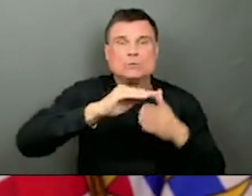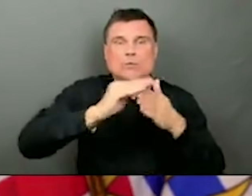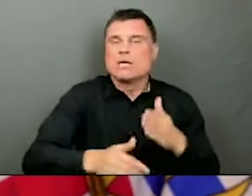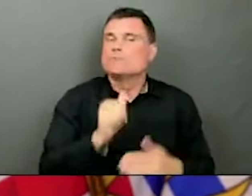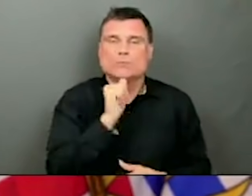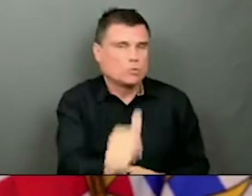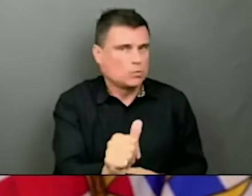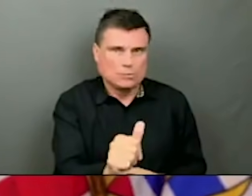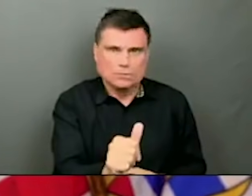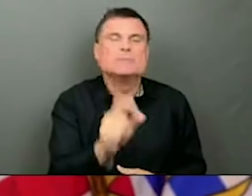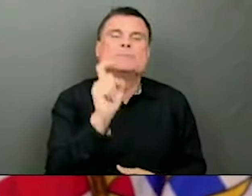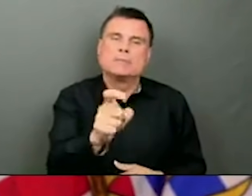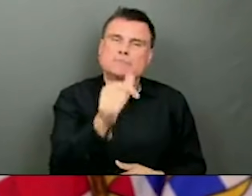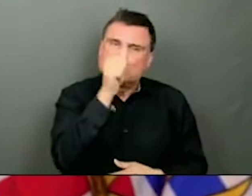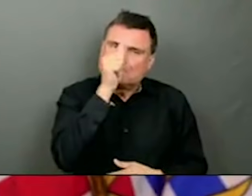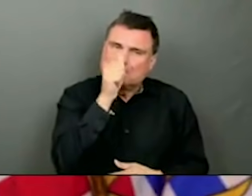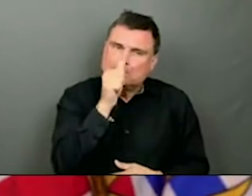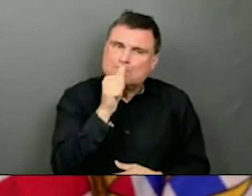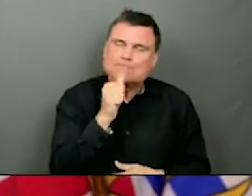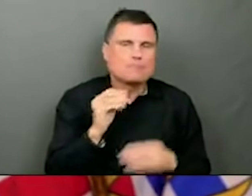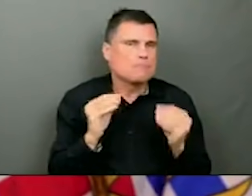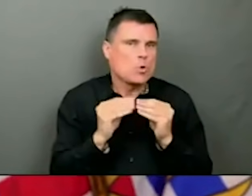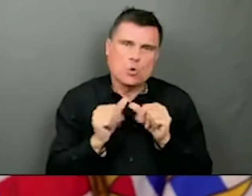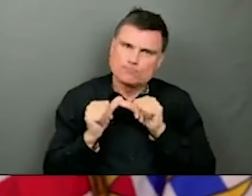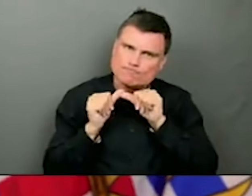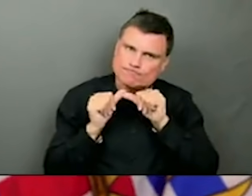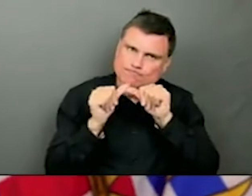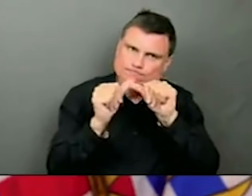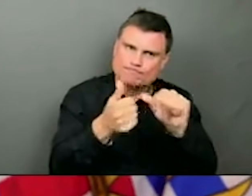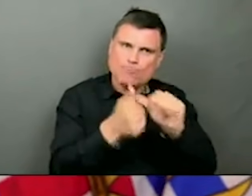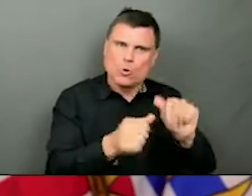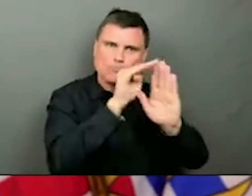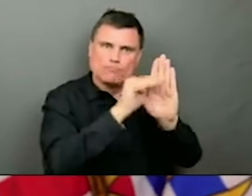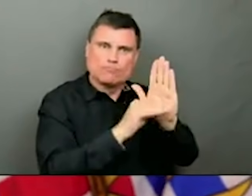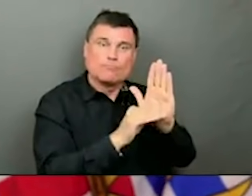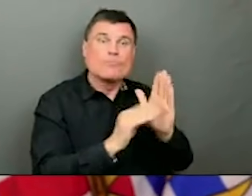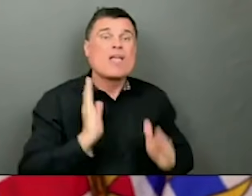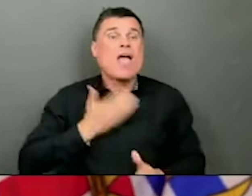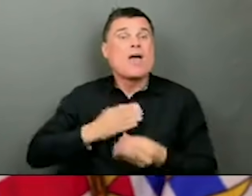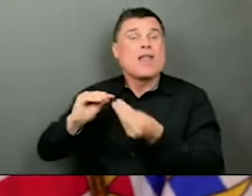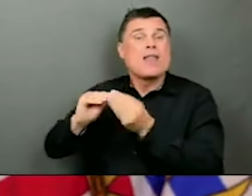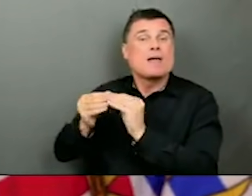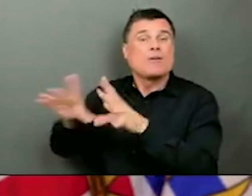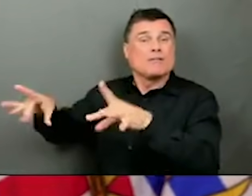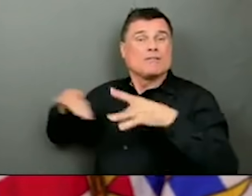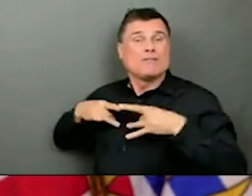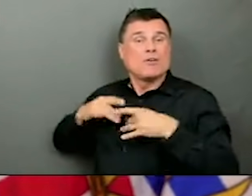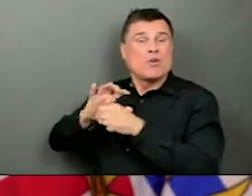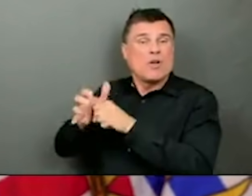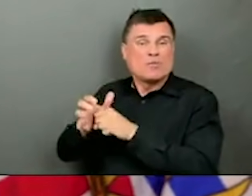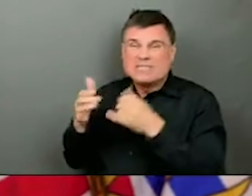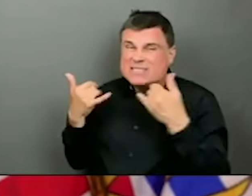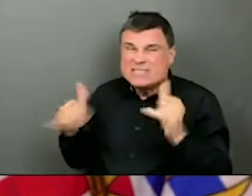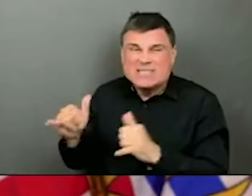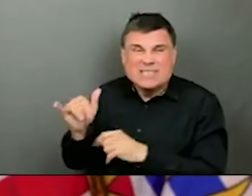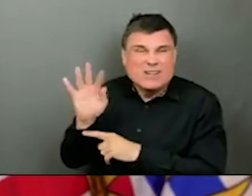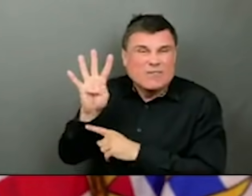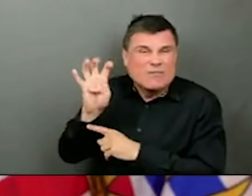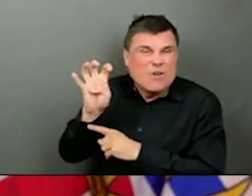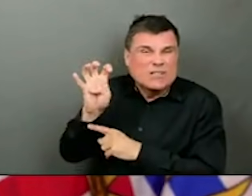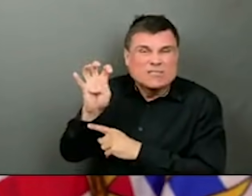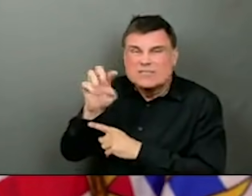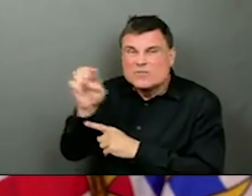have 400 to 500 people a day that are still testing positive for COVID-19. And that reminds us that the